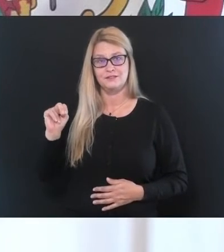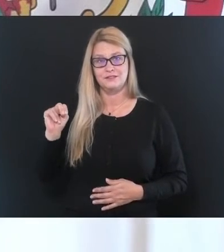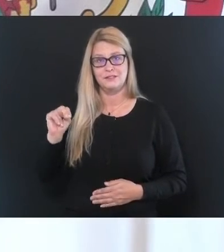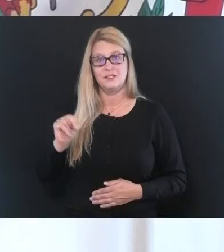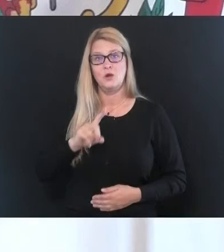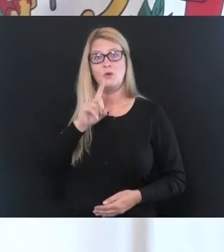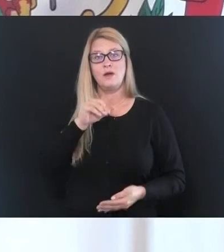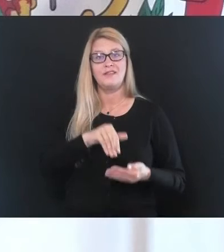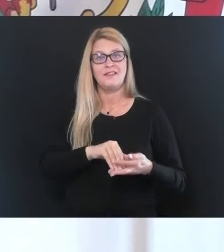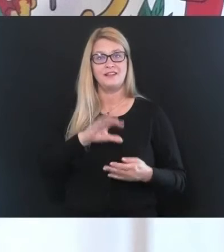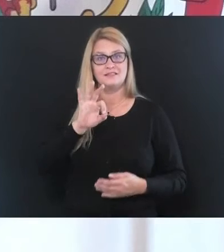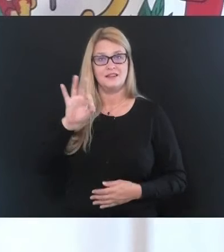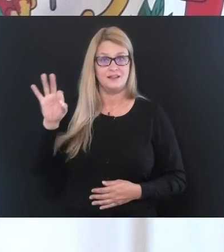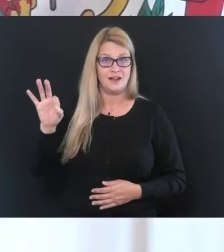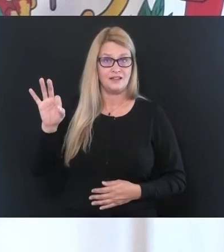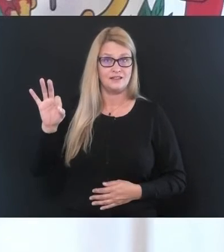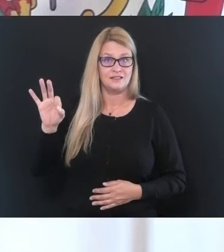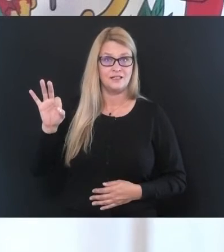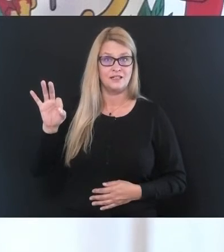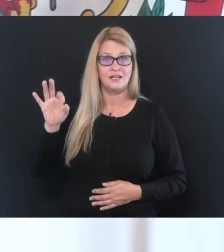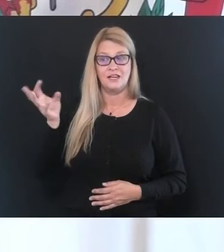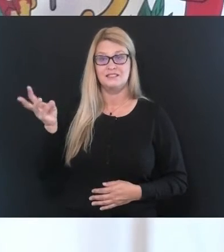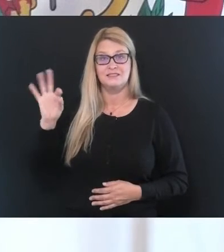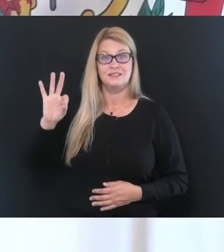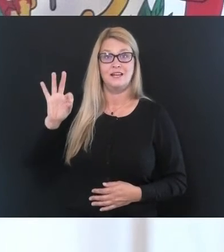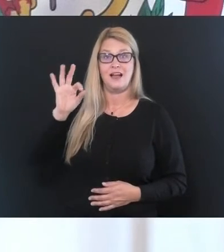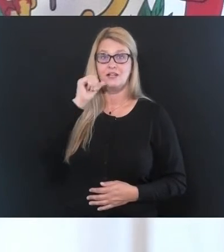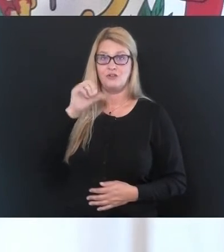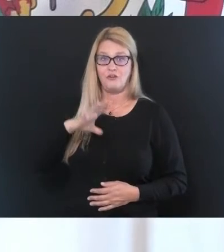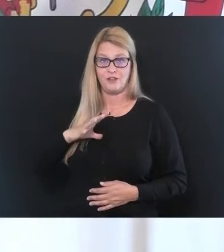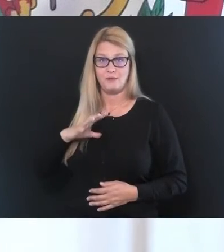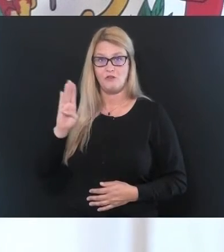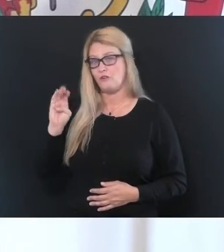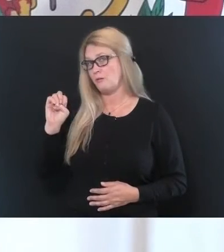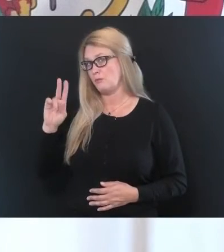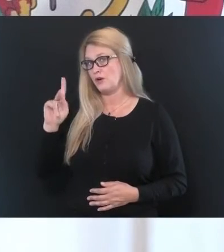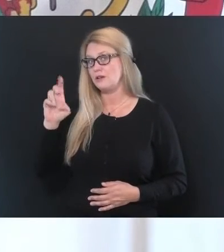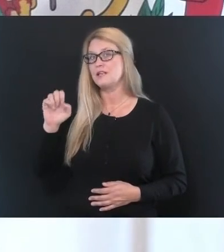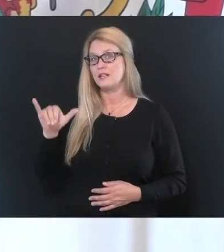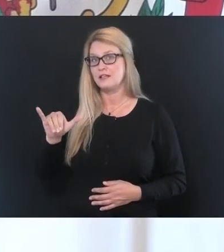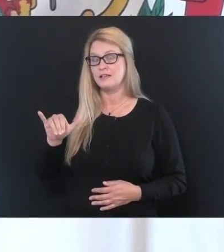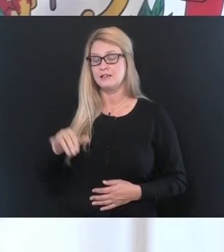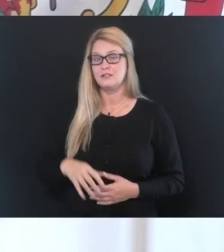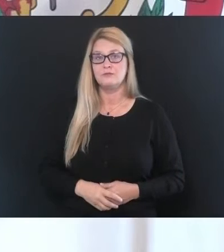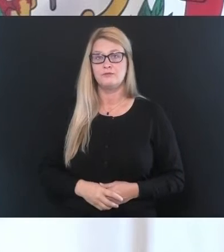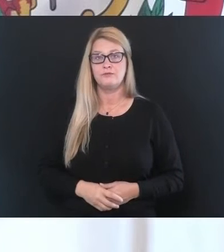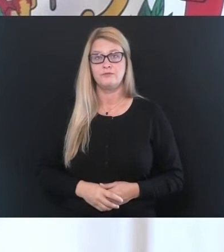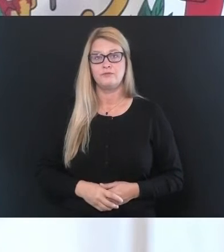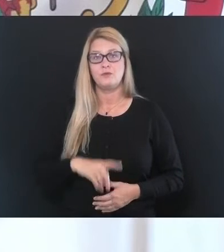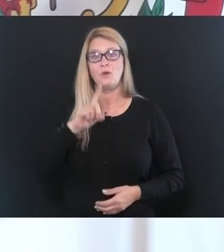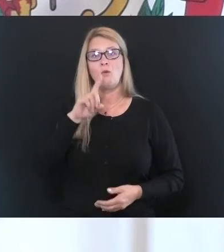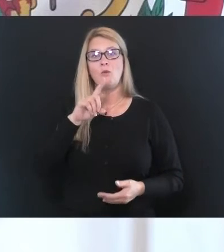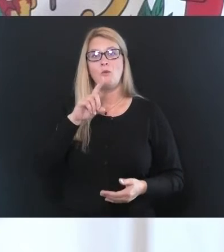Our 1,099th death, a 69-year-old female from Berkeley County. Our